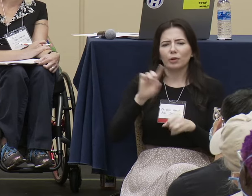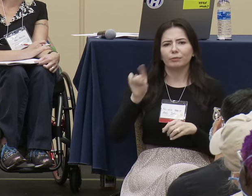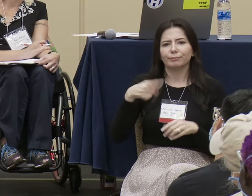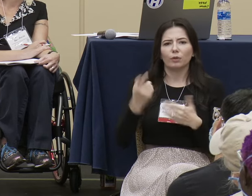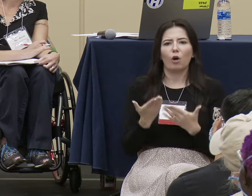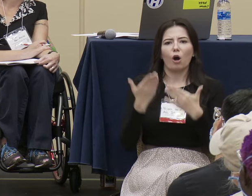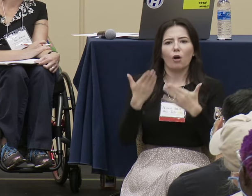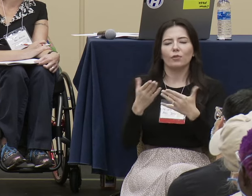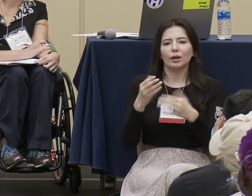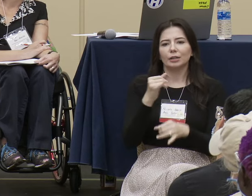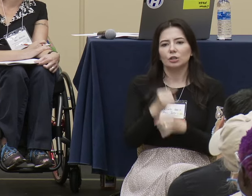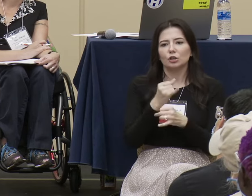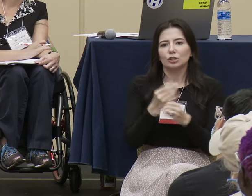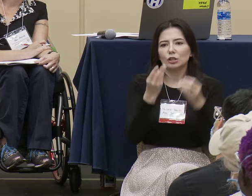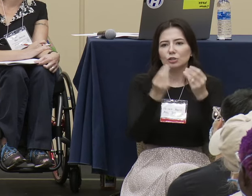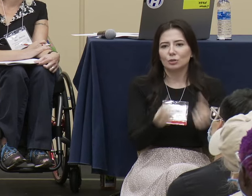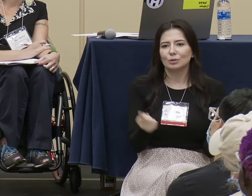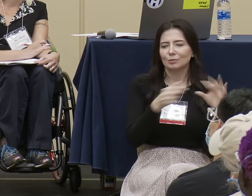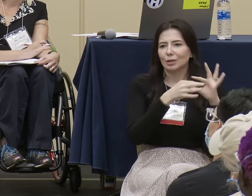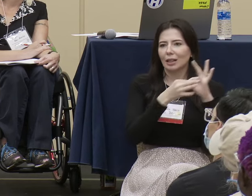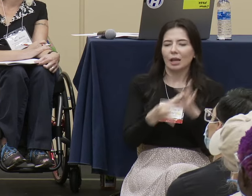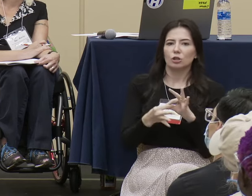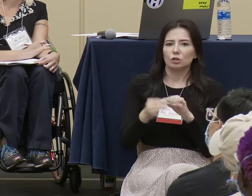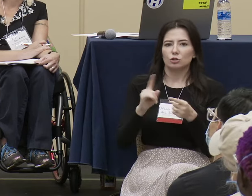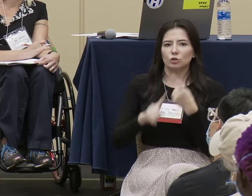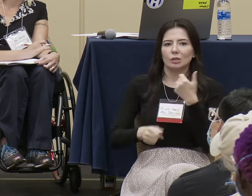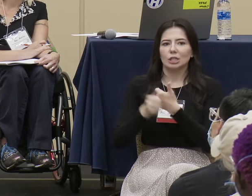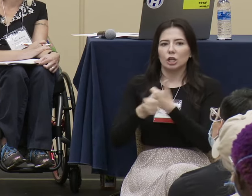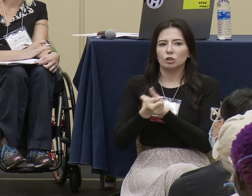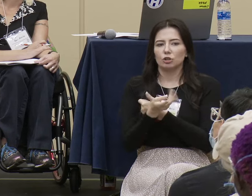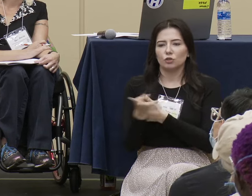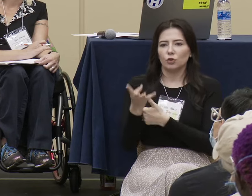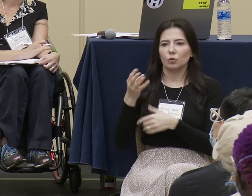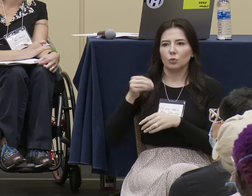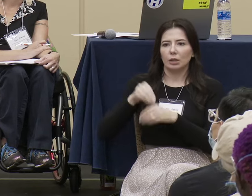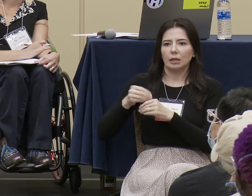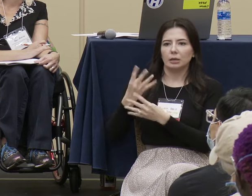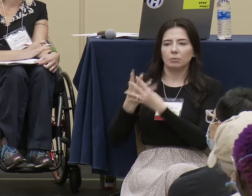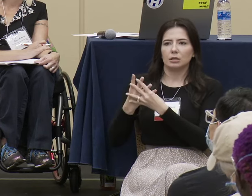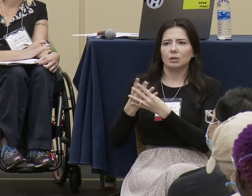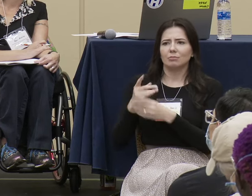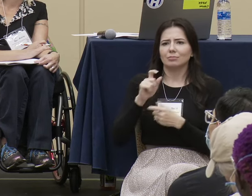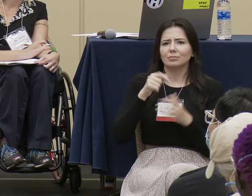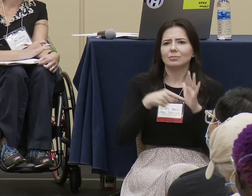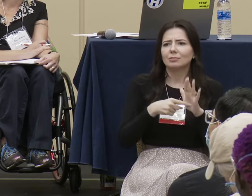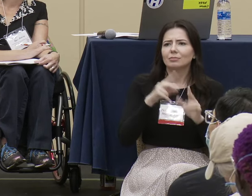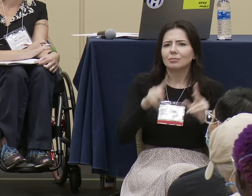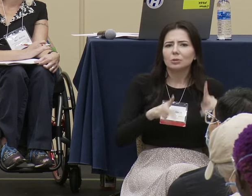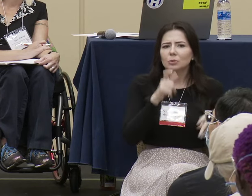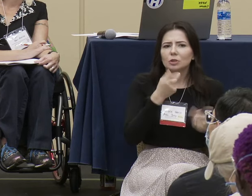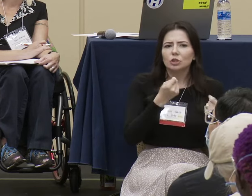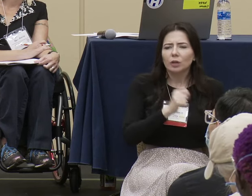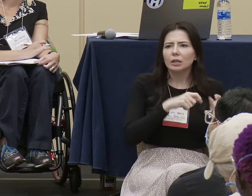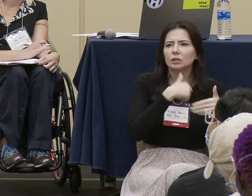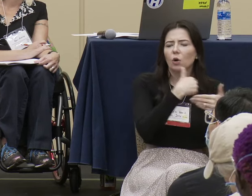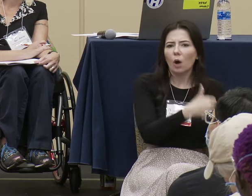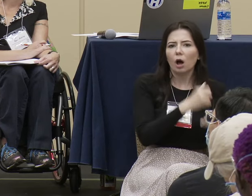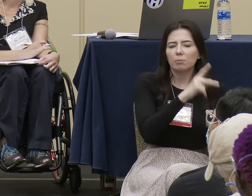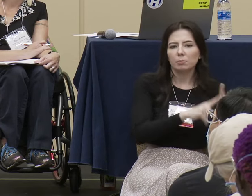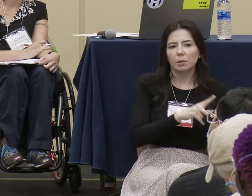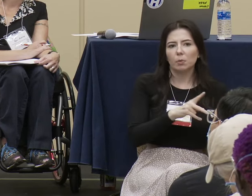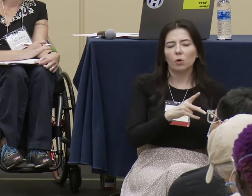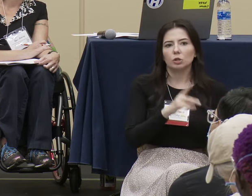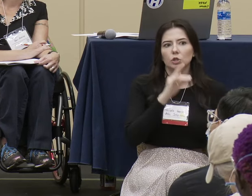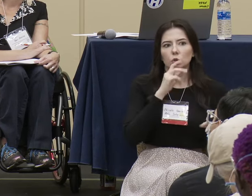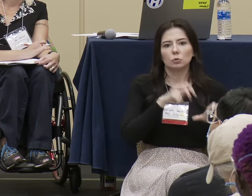solutions, especially as it relates to the dangerous few in prison. For example, people who are trying to help others off the death penalty are